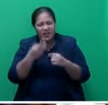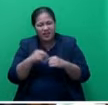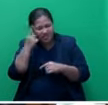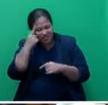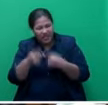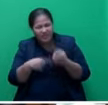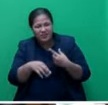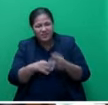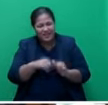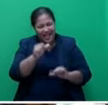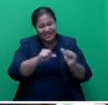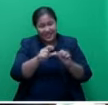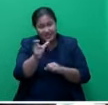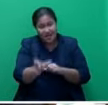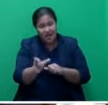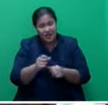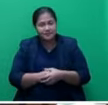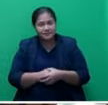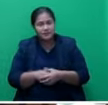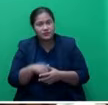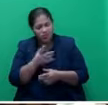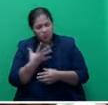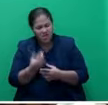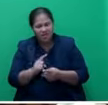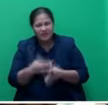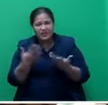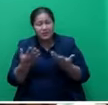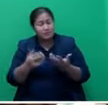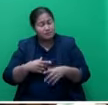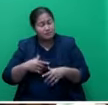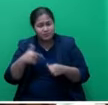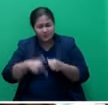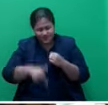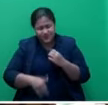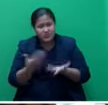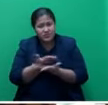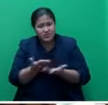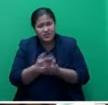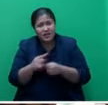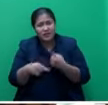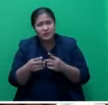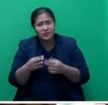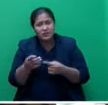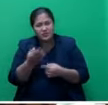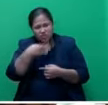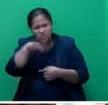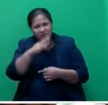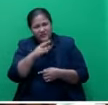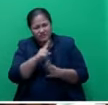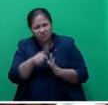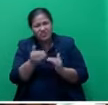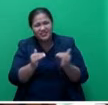assessors. Mr. Speaker, sir, we've had widespread discussions with the Chief Justice, the Honourable Chief Justice,